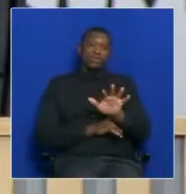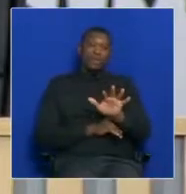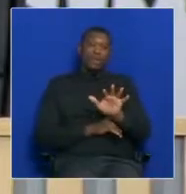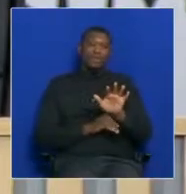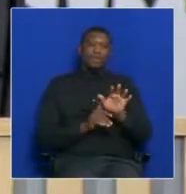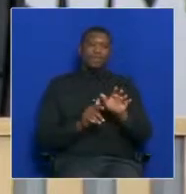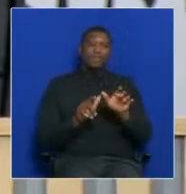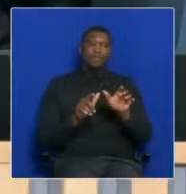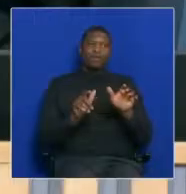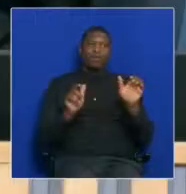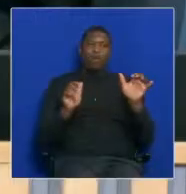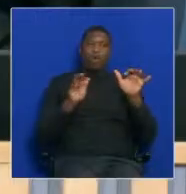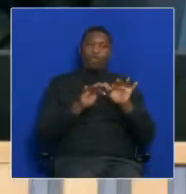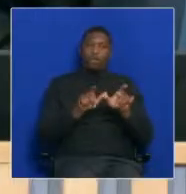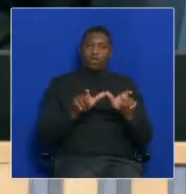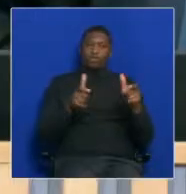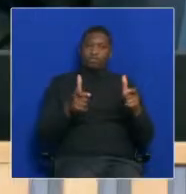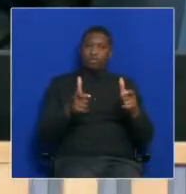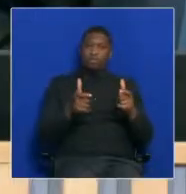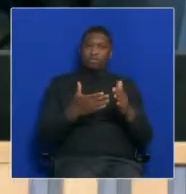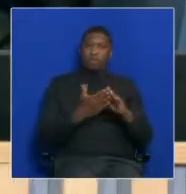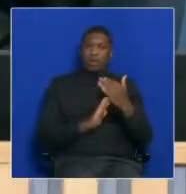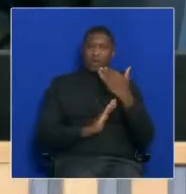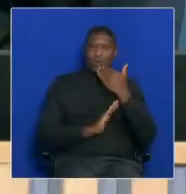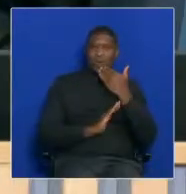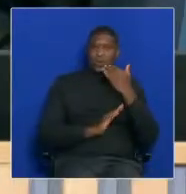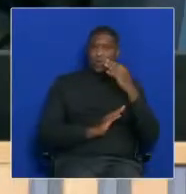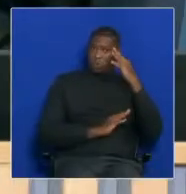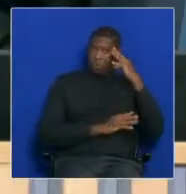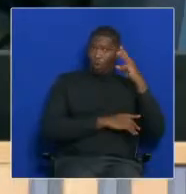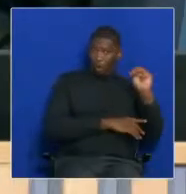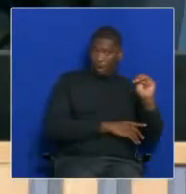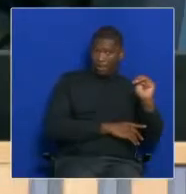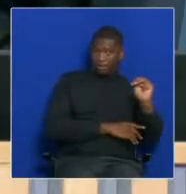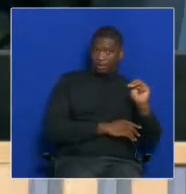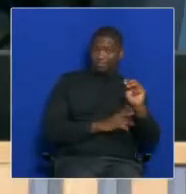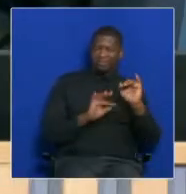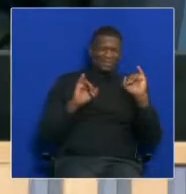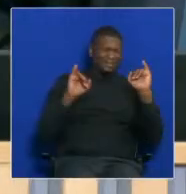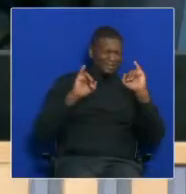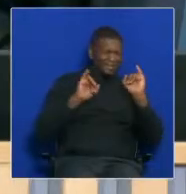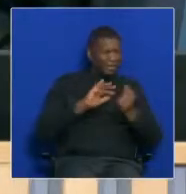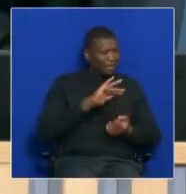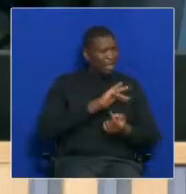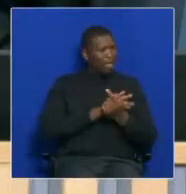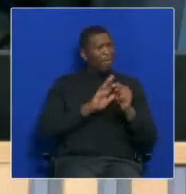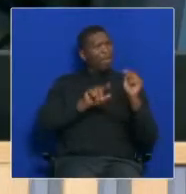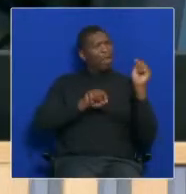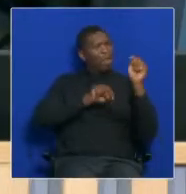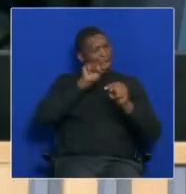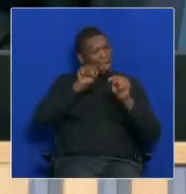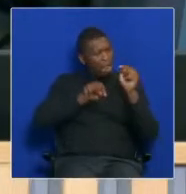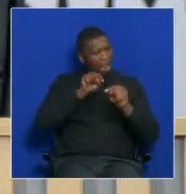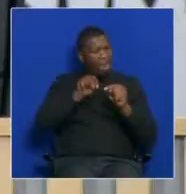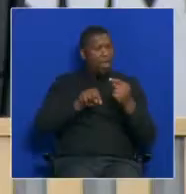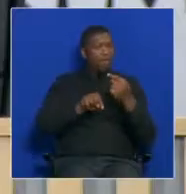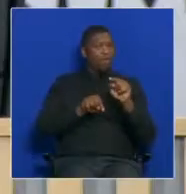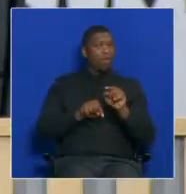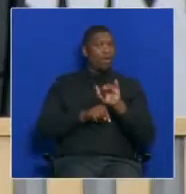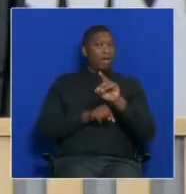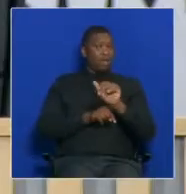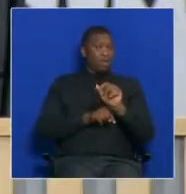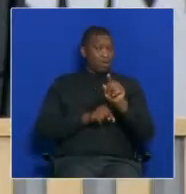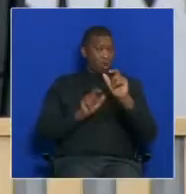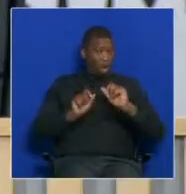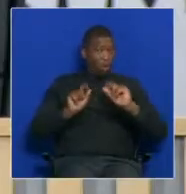media conference by General Mkhwanazi, serious allegations were made against IDEC. I'm sure you are aware of that. That's